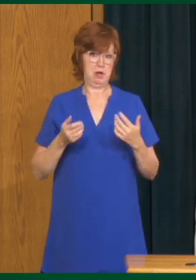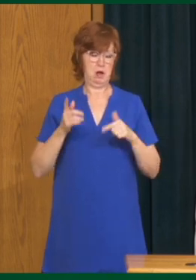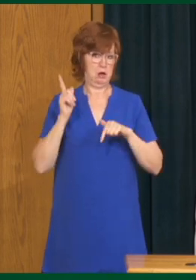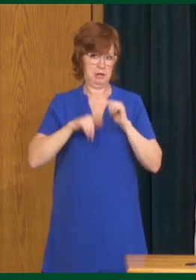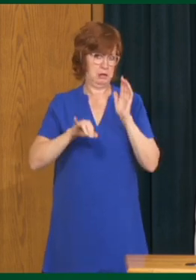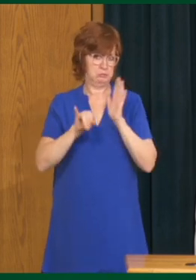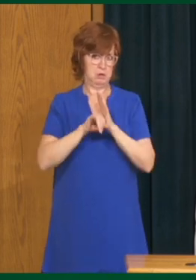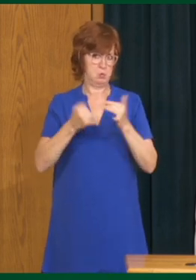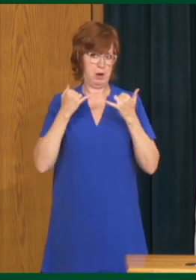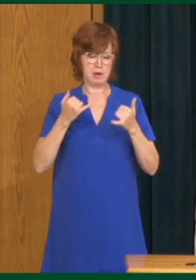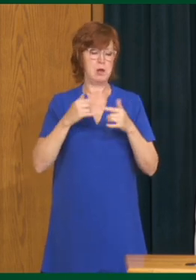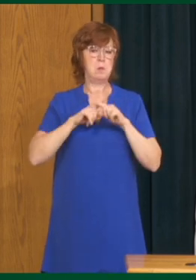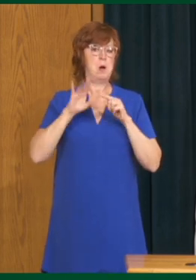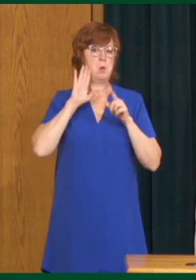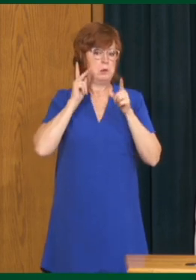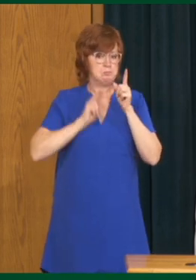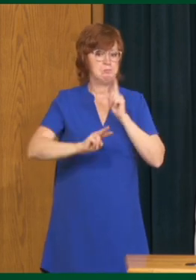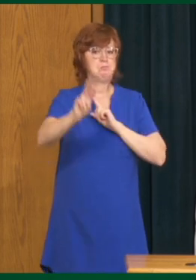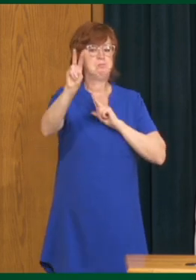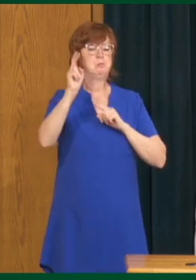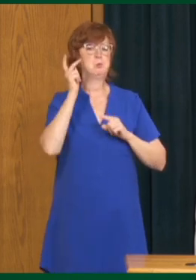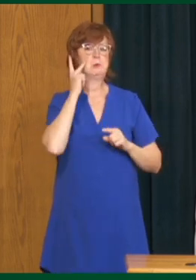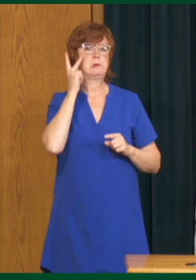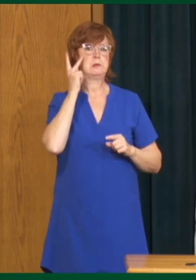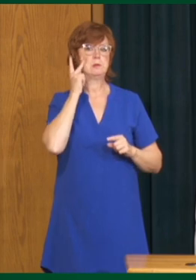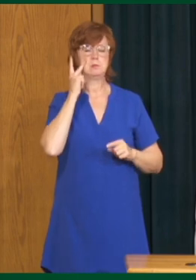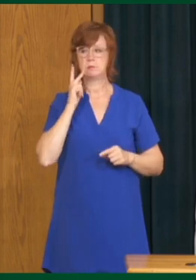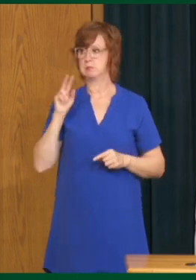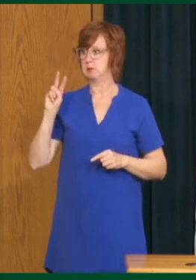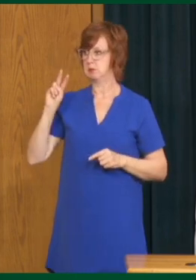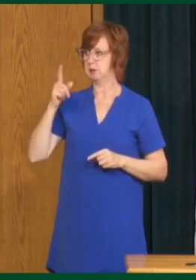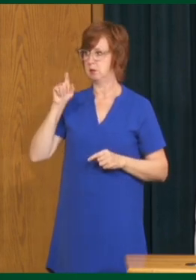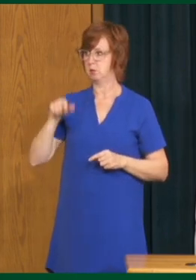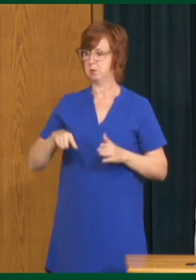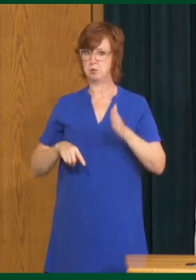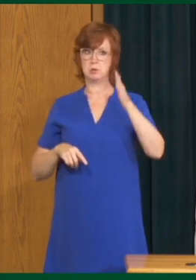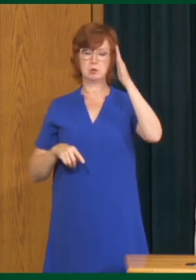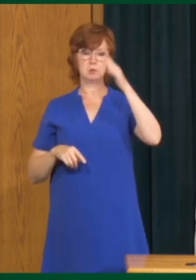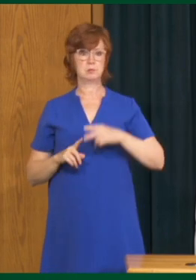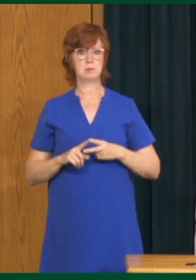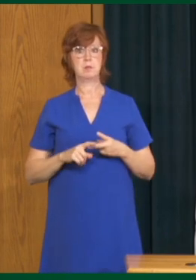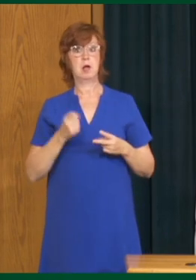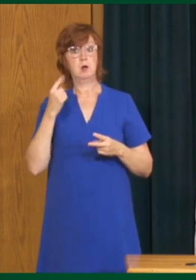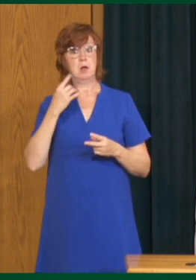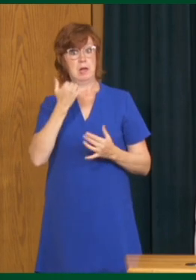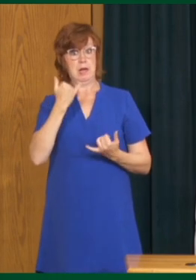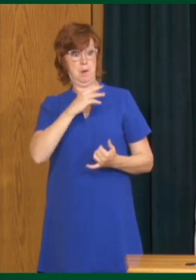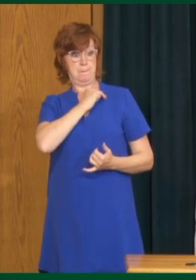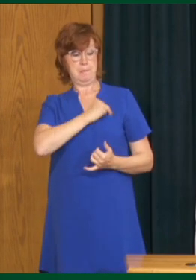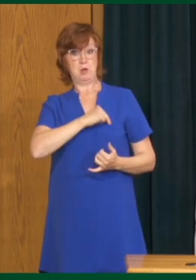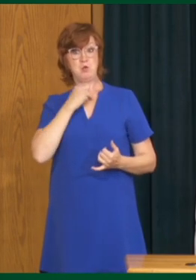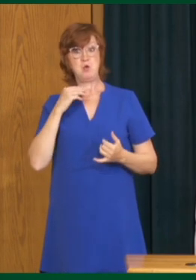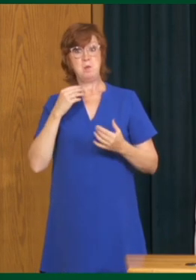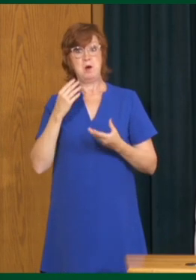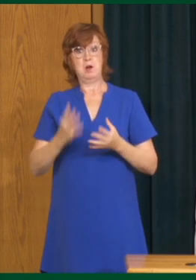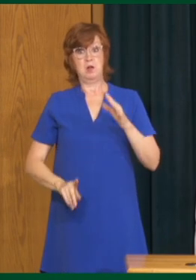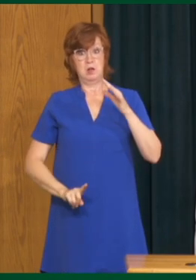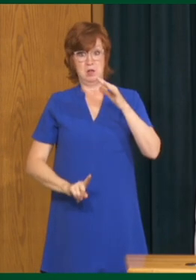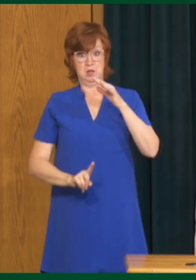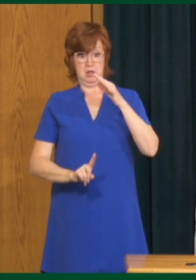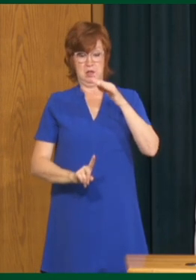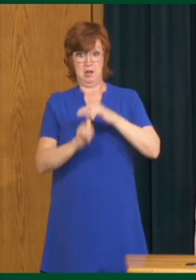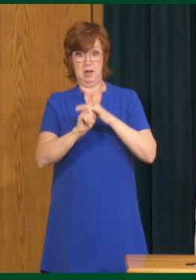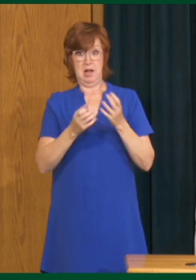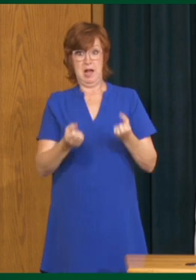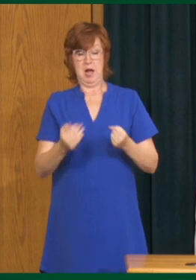future. You have a follow-up question, Murray? A different one. Manitoba is down to 1 case